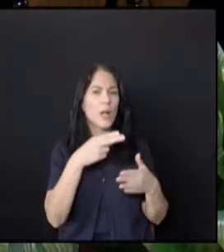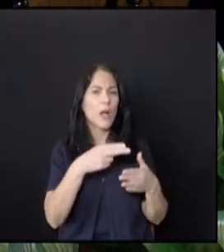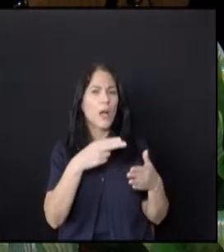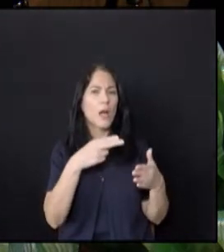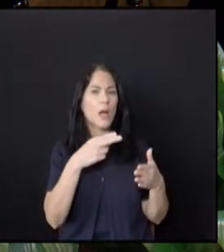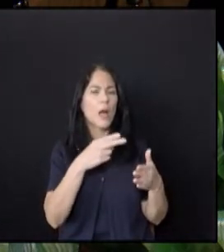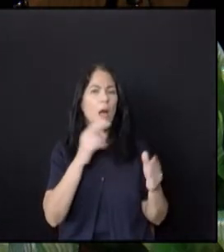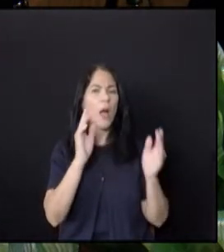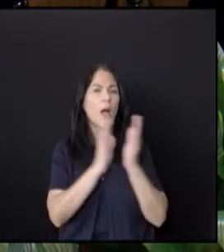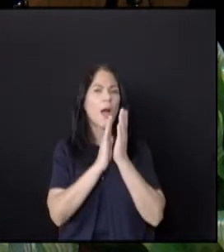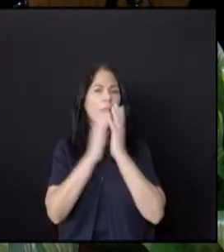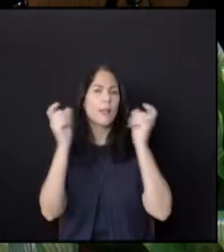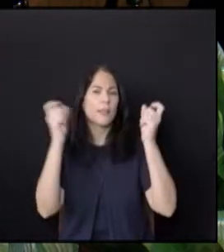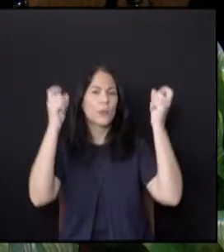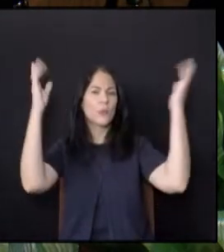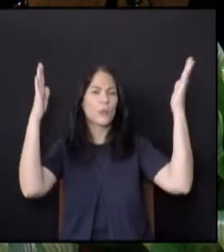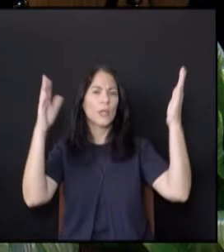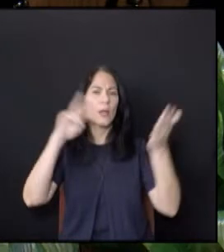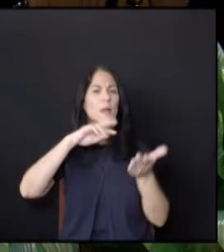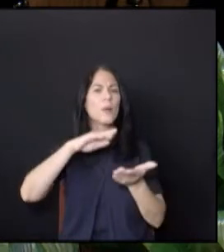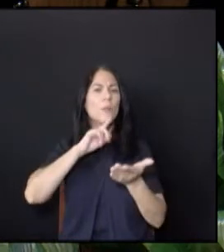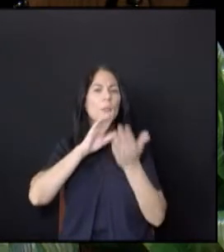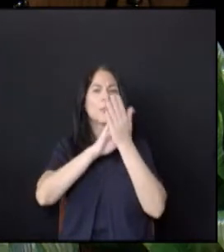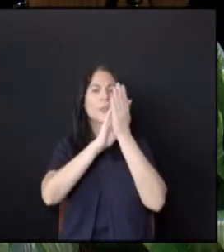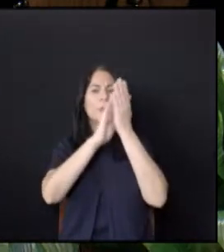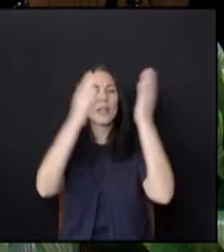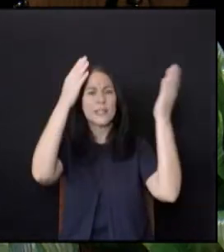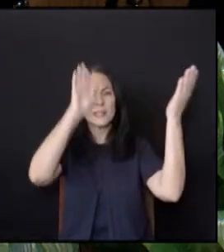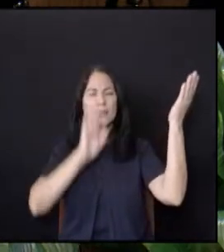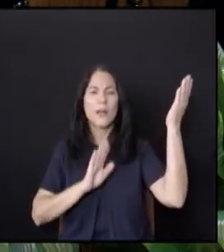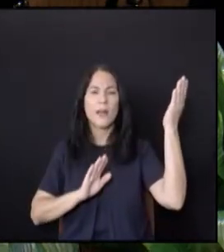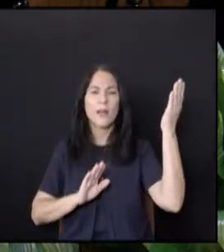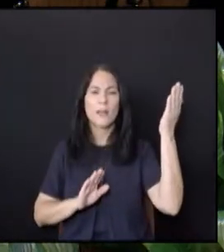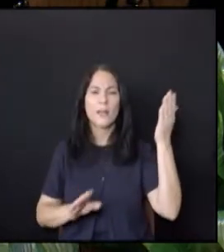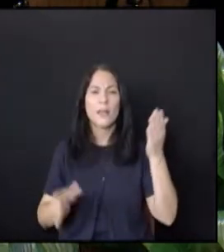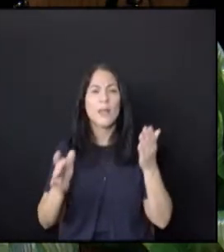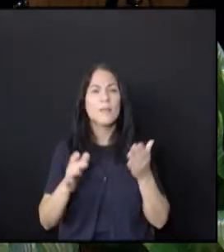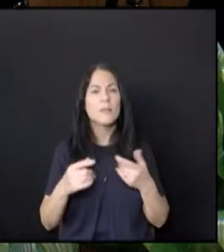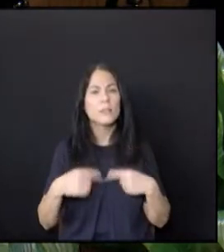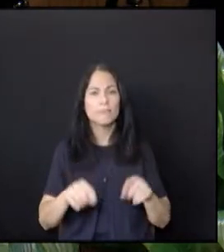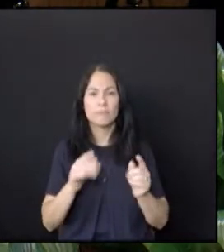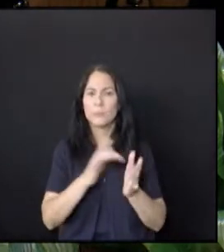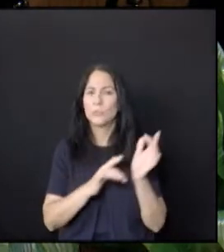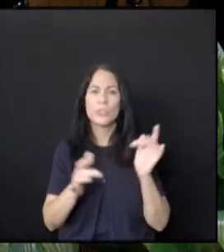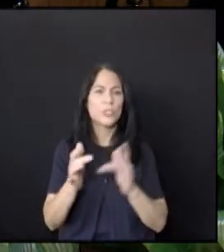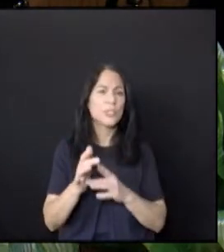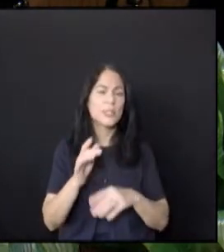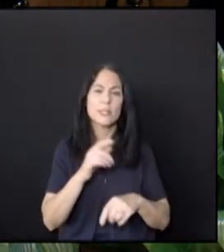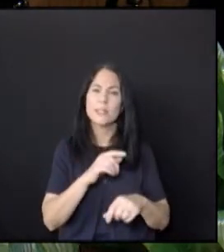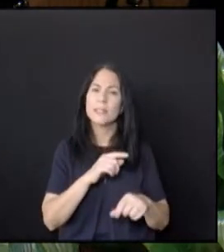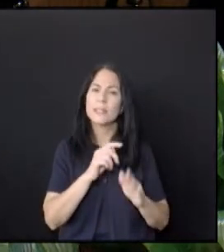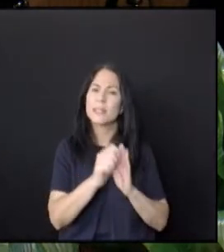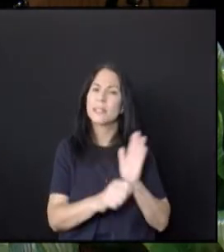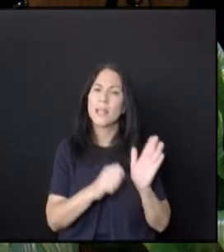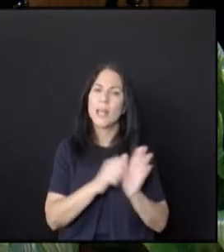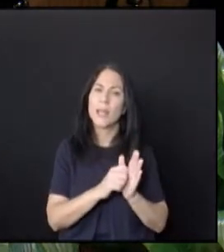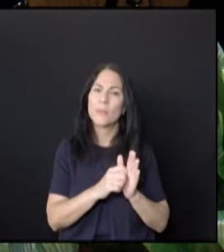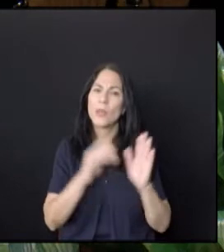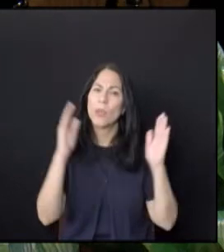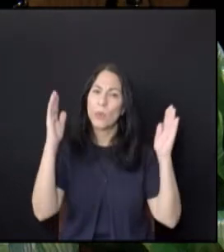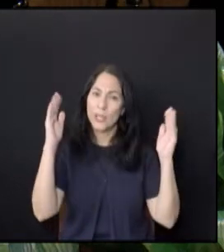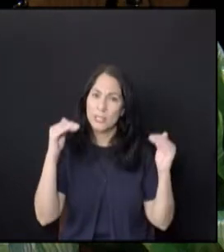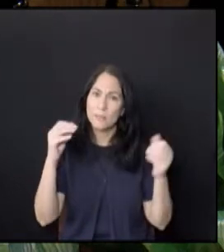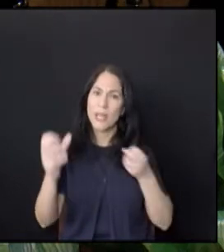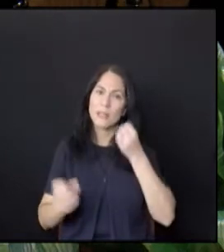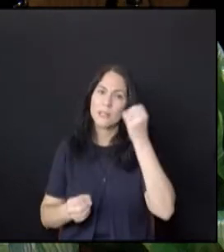praise, Hallelujah meaning praise God. And by Jesus' time, these were expected songs of praise sung